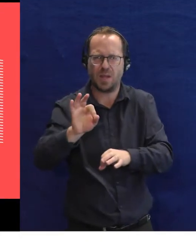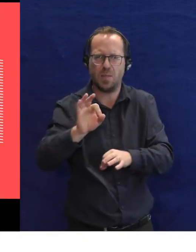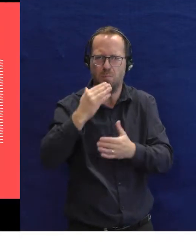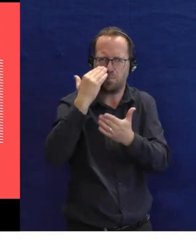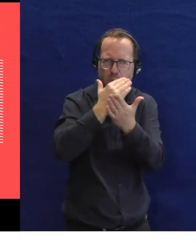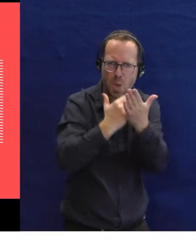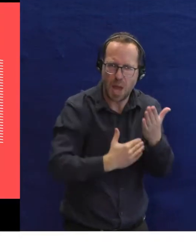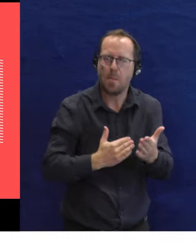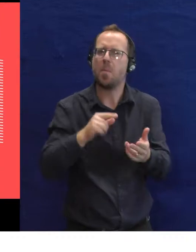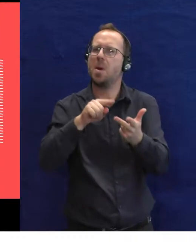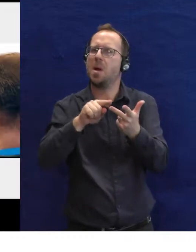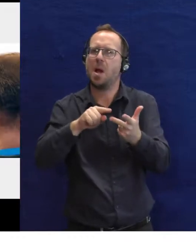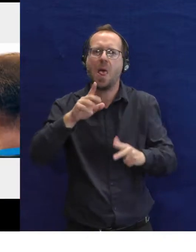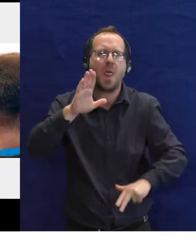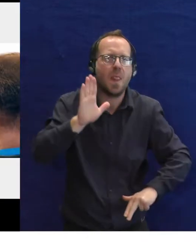way.